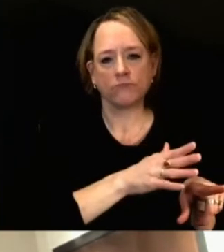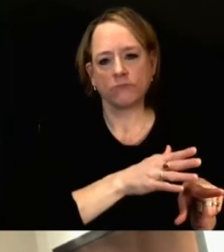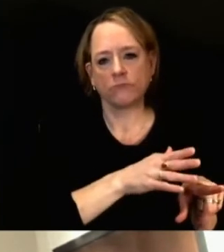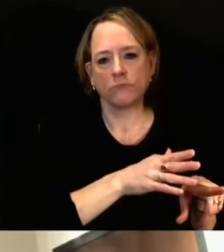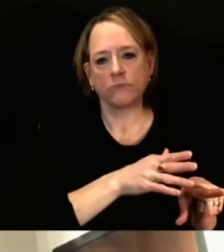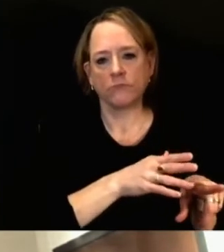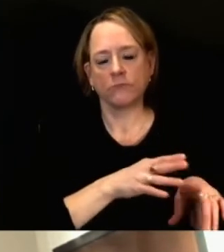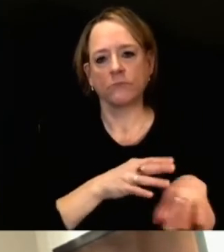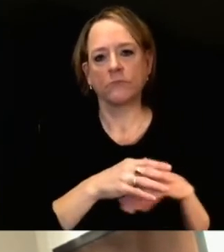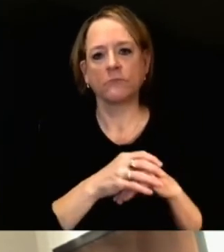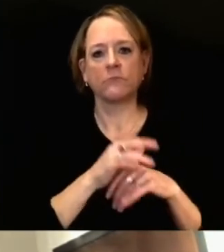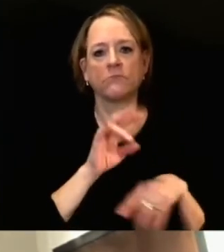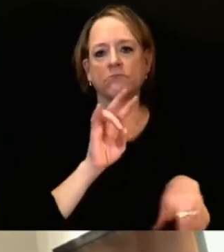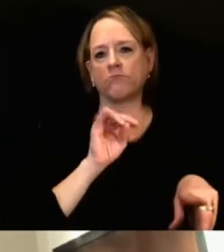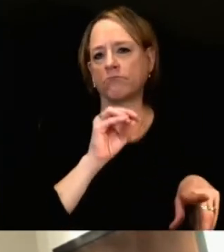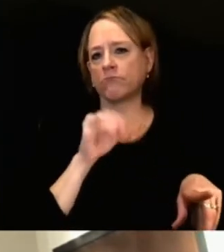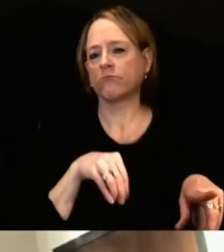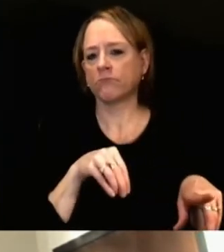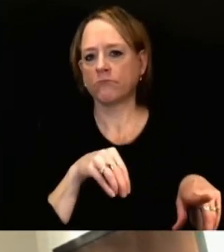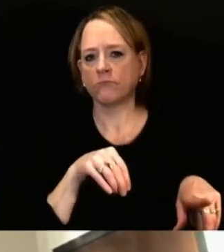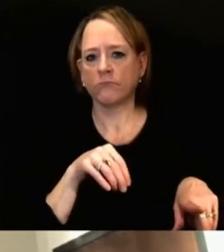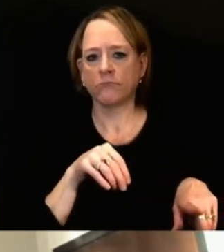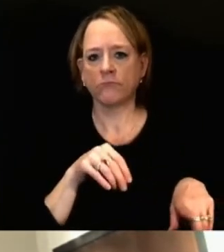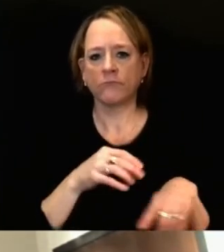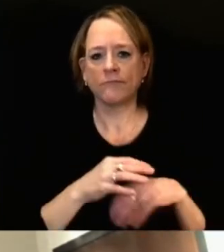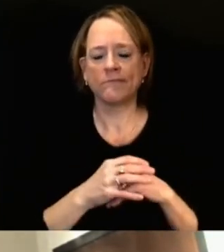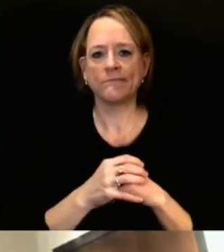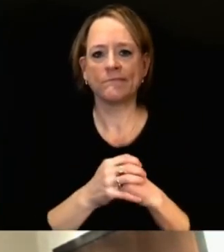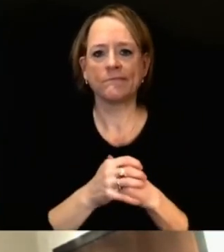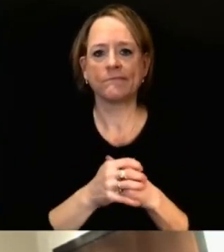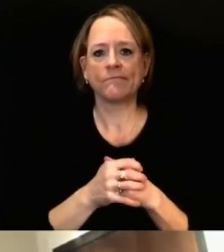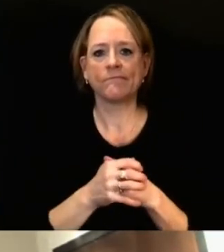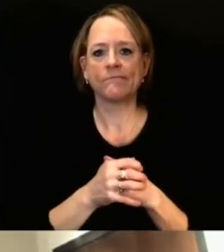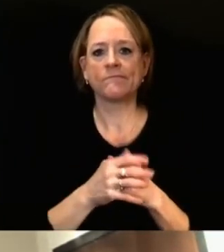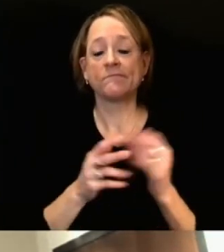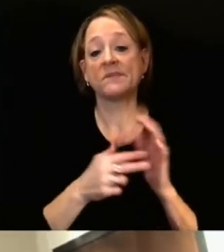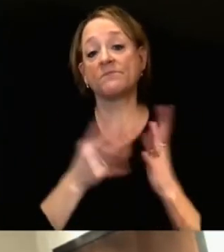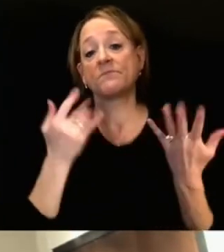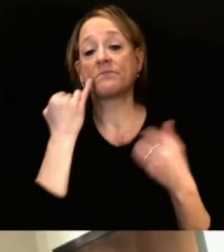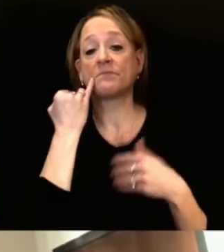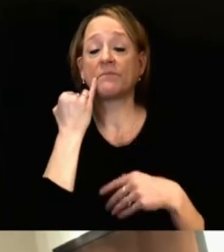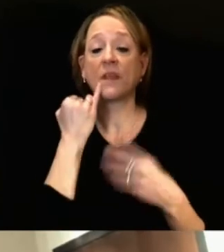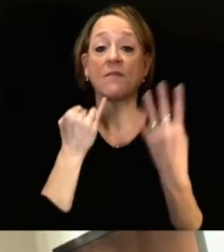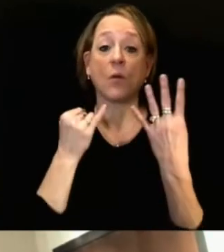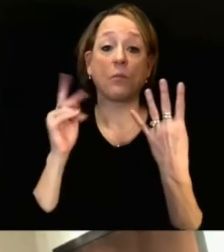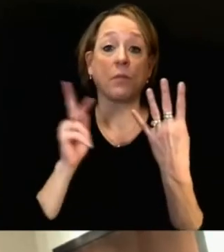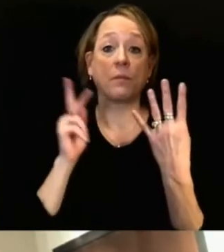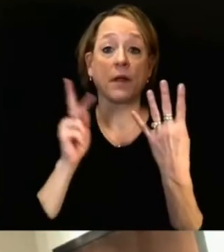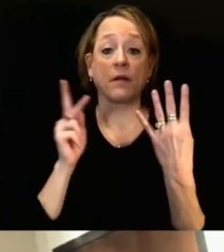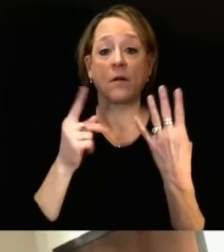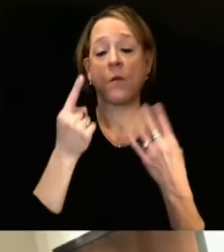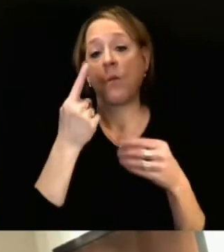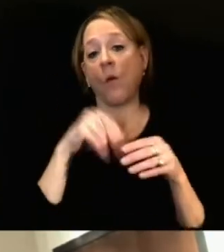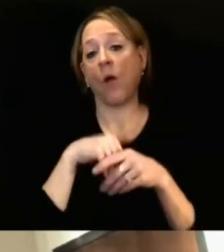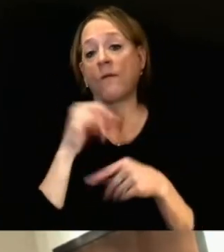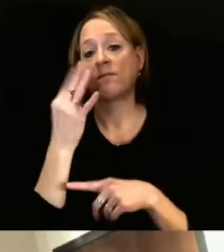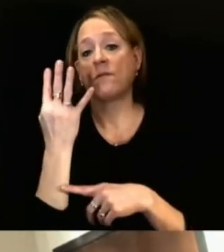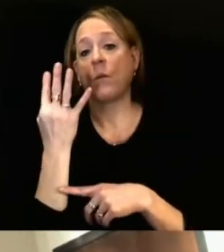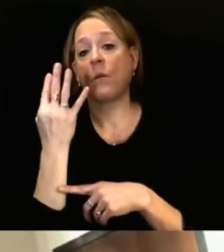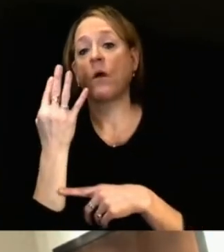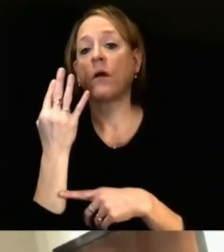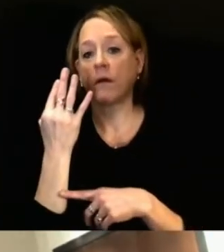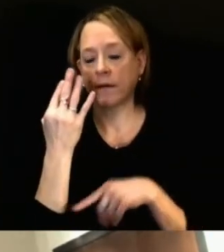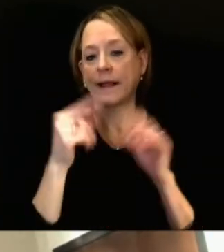test positive with the highly sensitive molecular PCR test will be negative on the antigen test. So